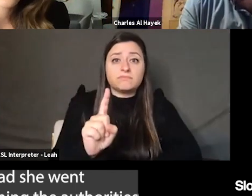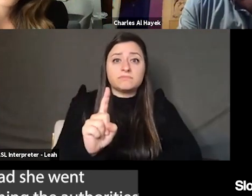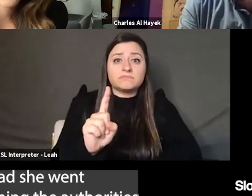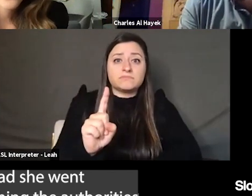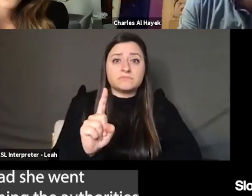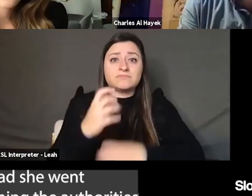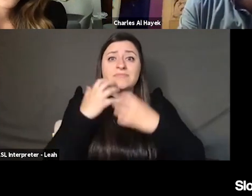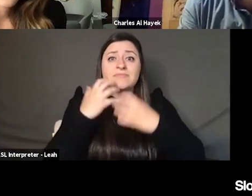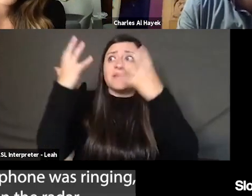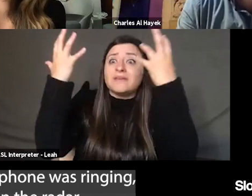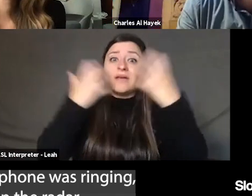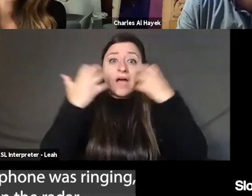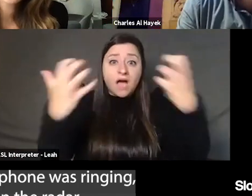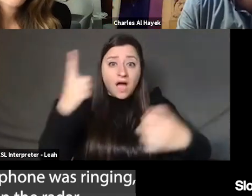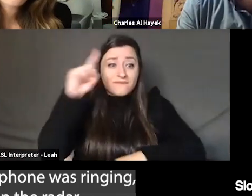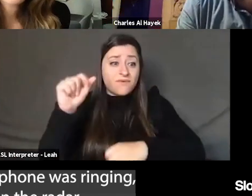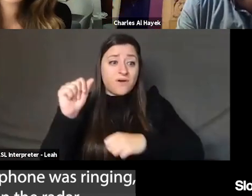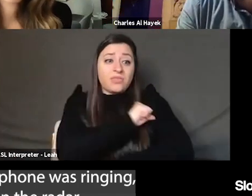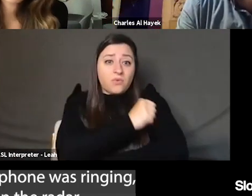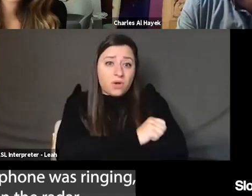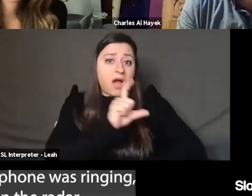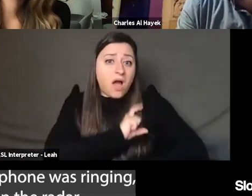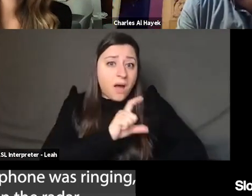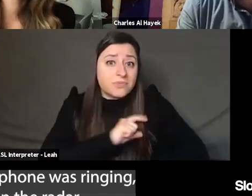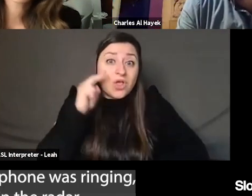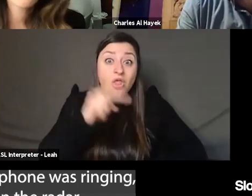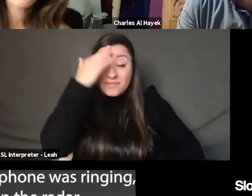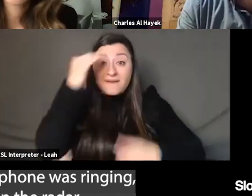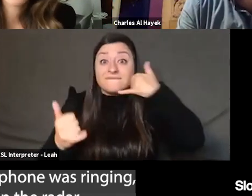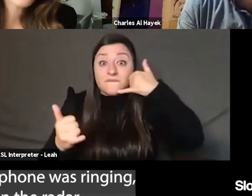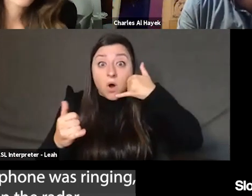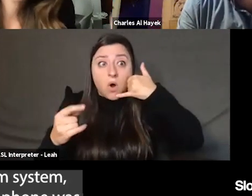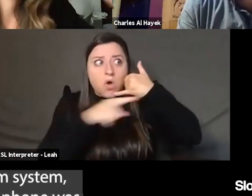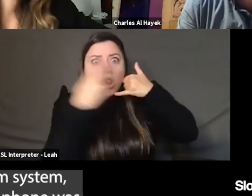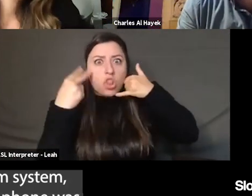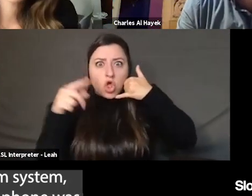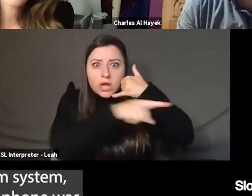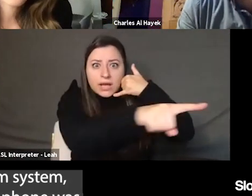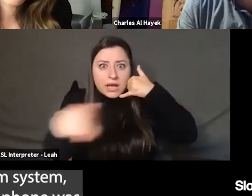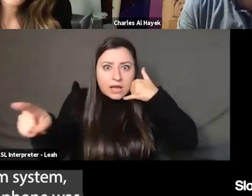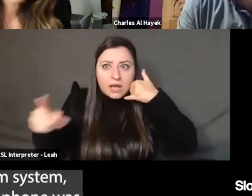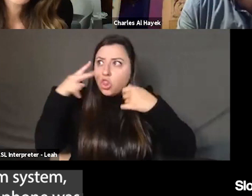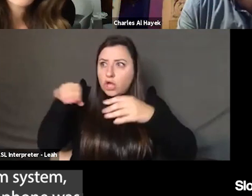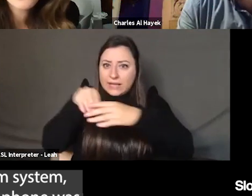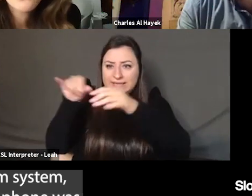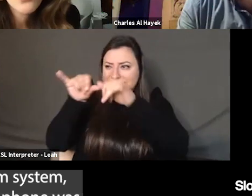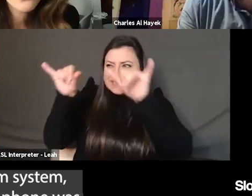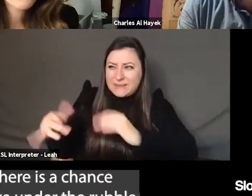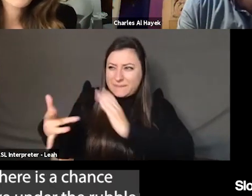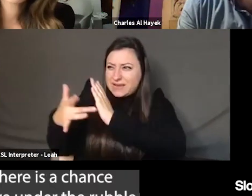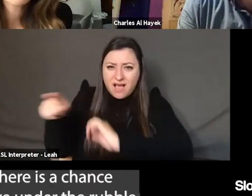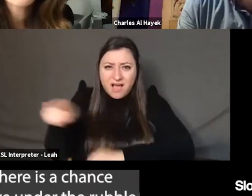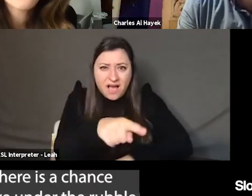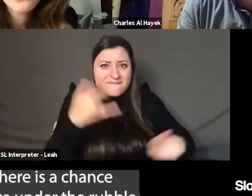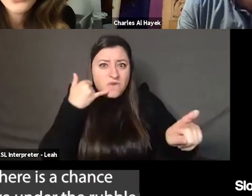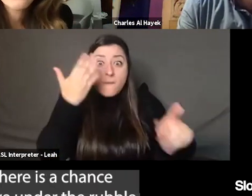beseeching the authorities to look, because the phone was ringing, to look within the radar, the telecom system, to where his phone was,